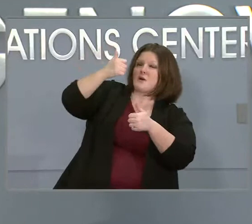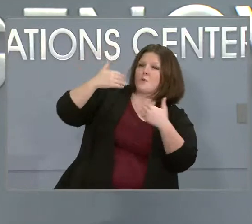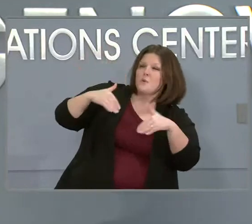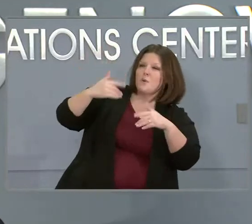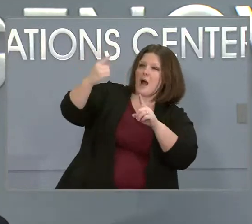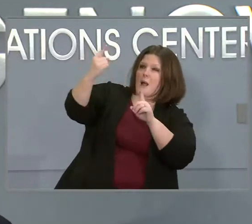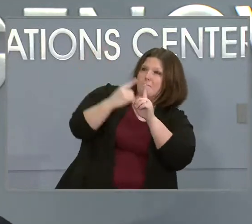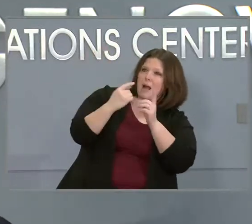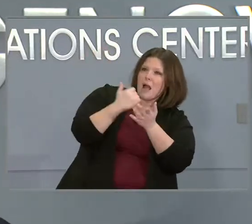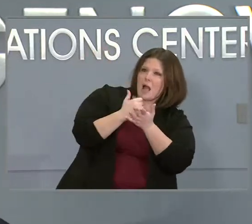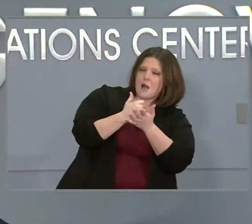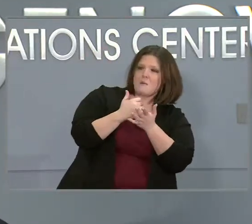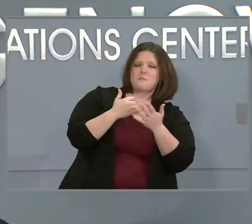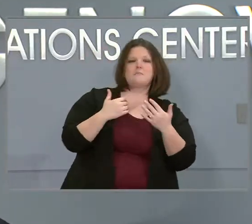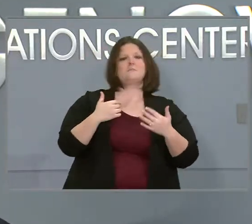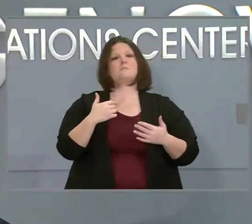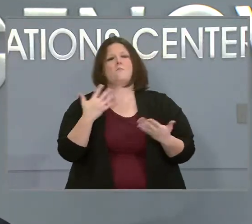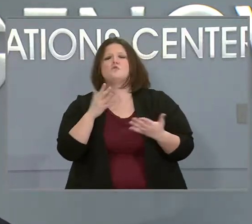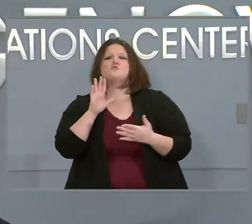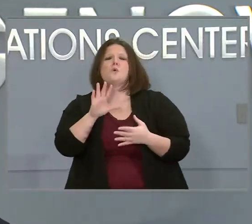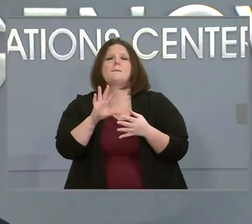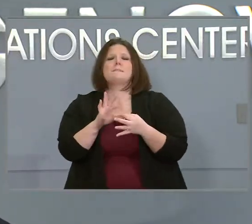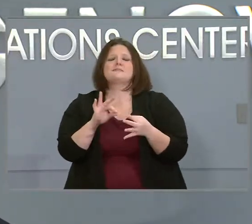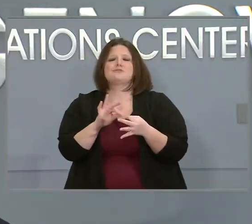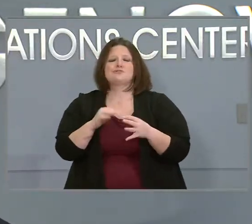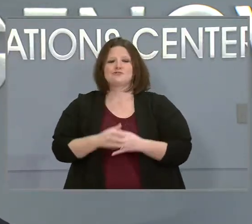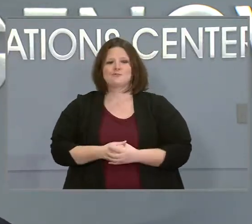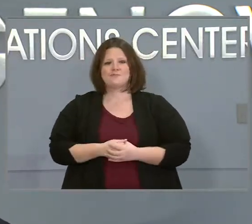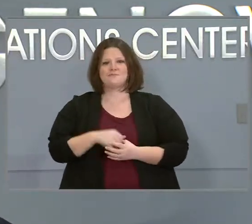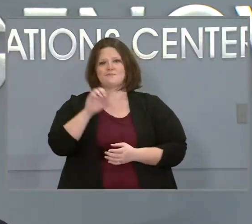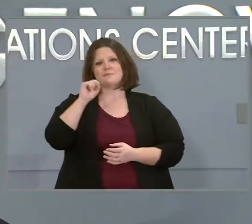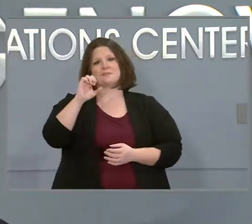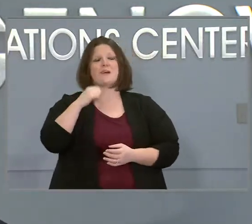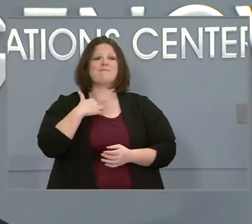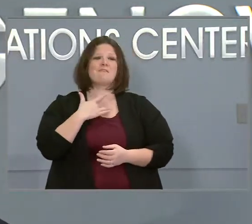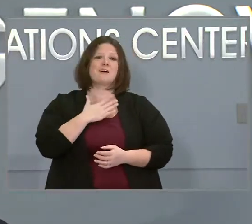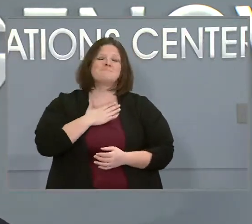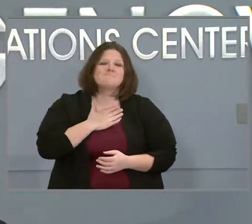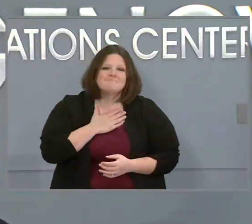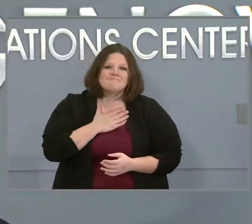continue? Well, I'm so gratified to hear that they felt the